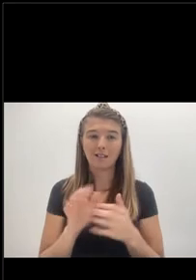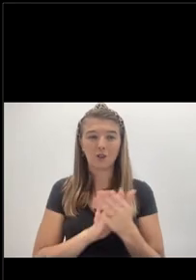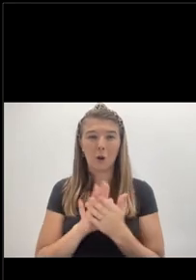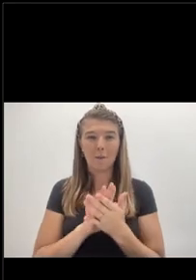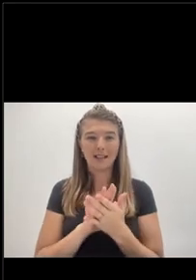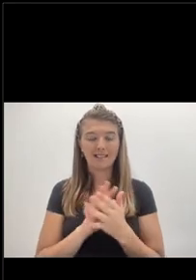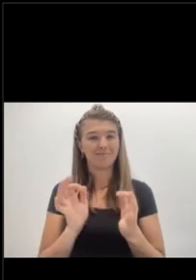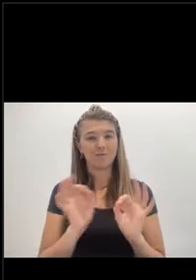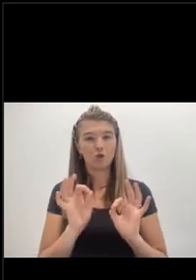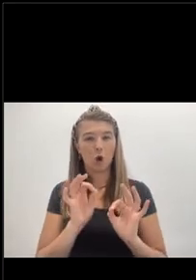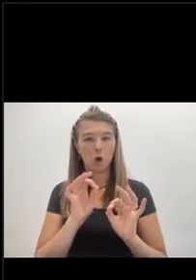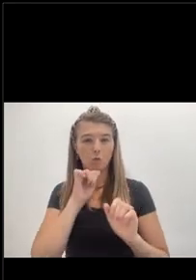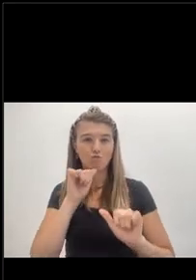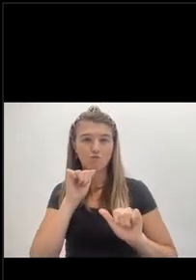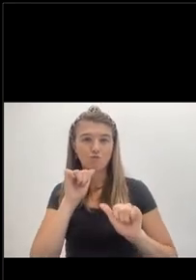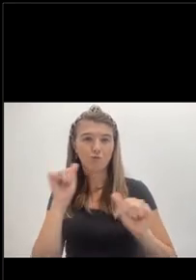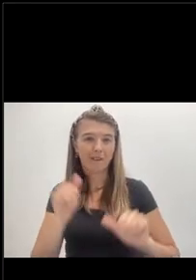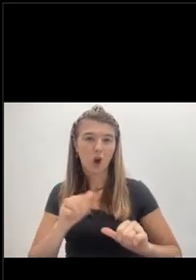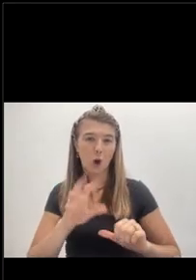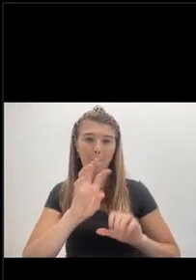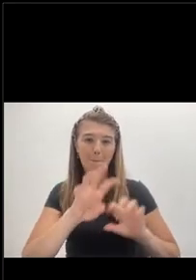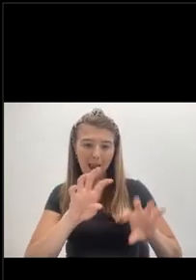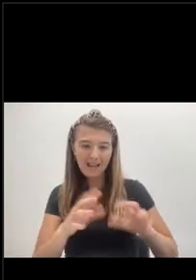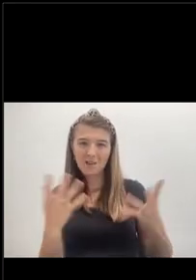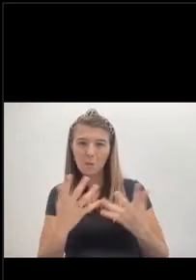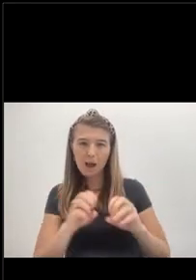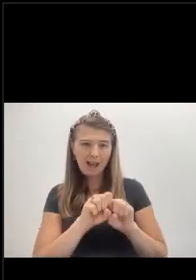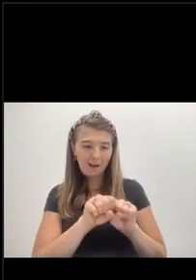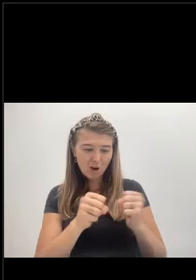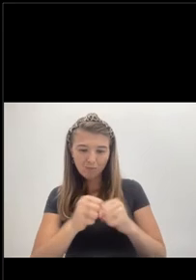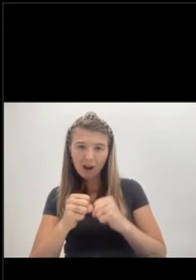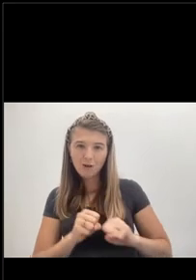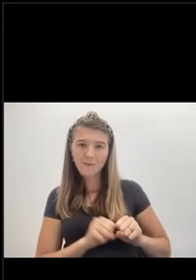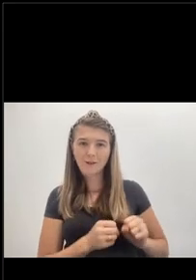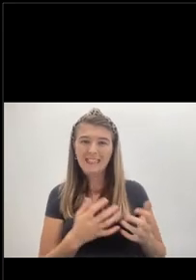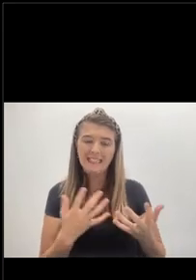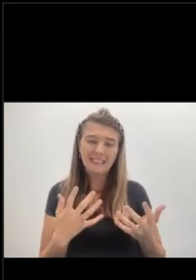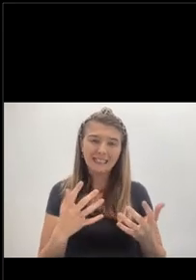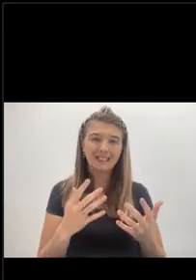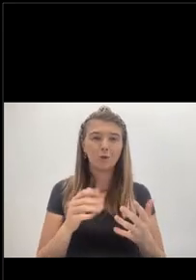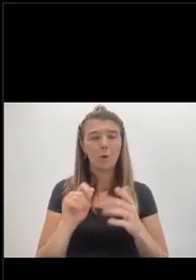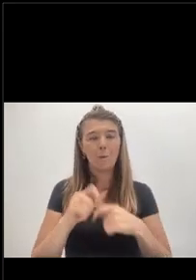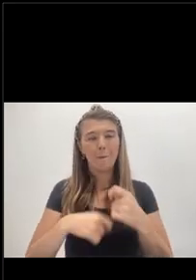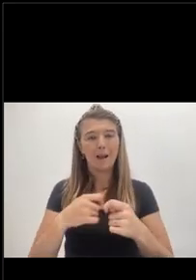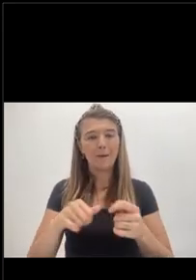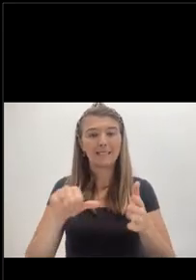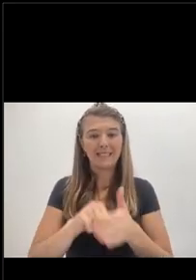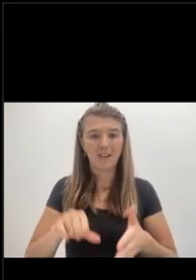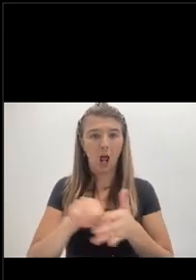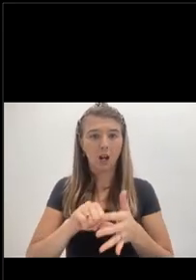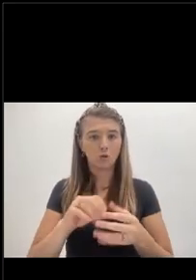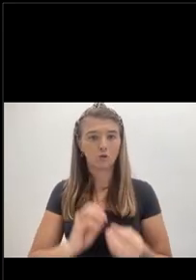preferred point to break this polymer into well-defined pieces, so it's very hard to make the original monomers, the